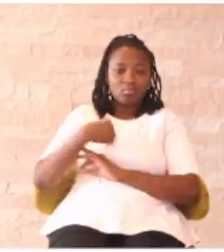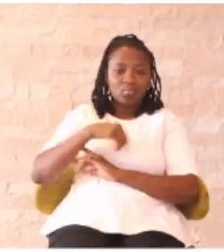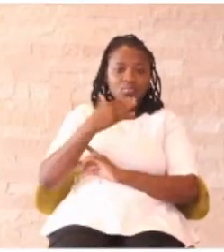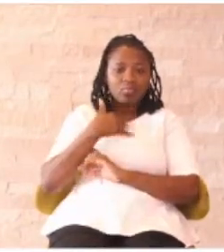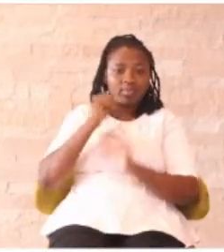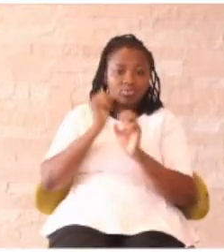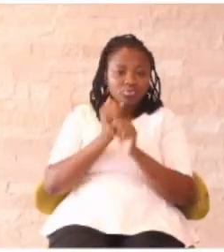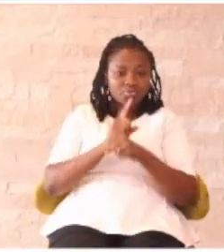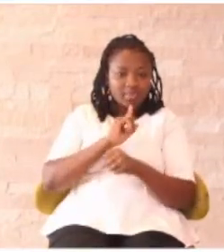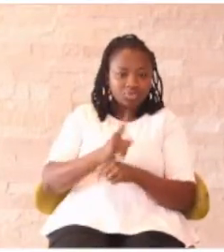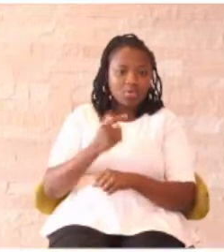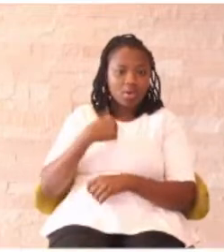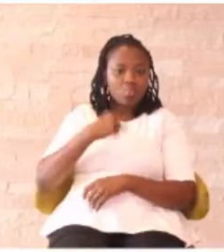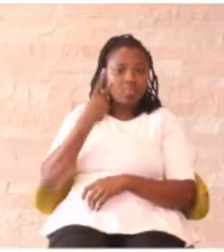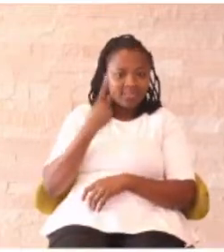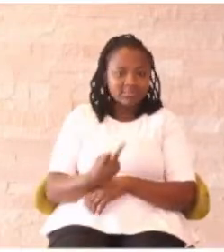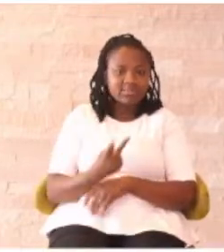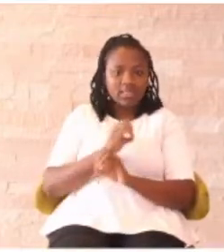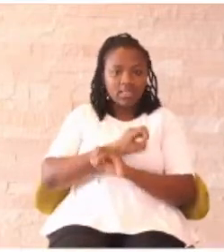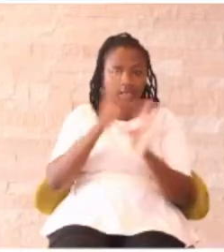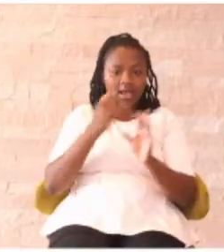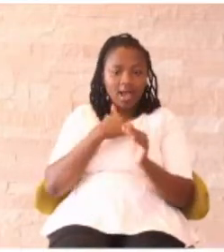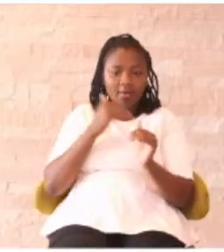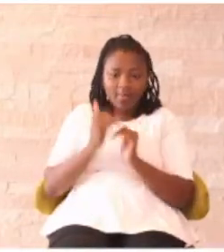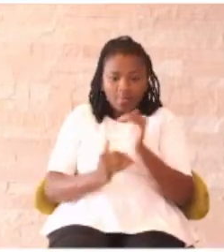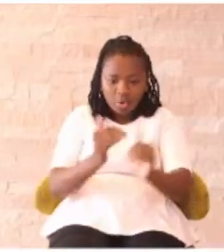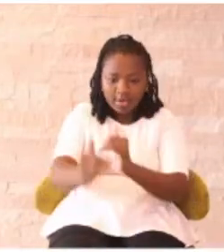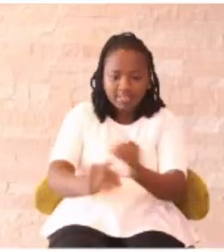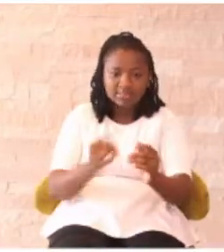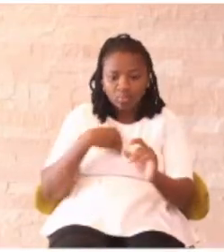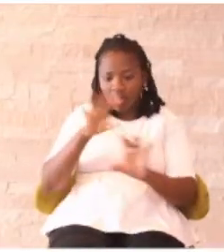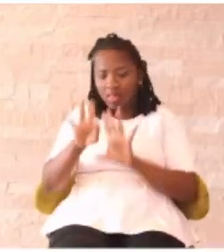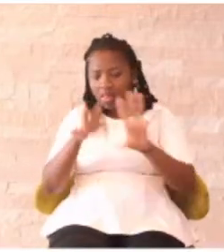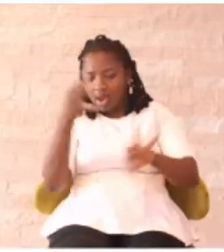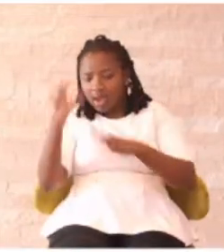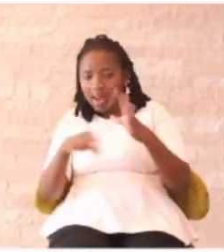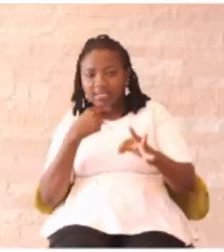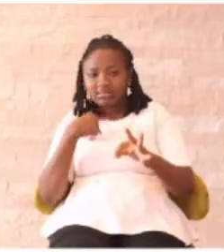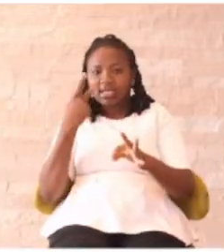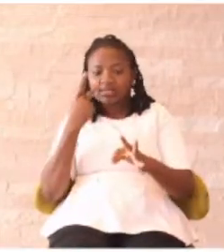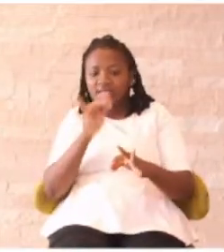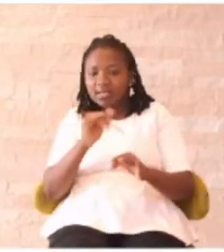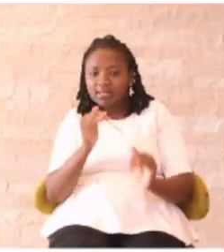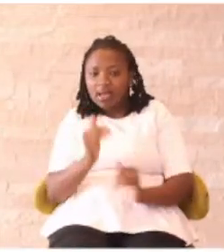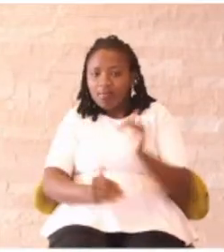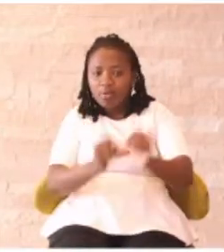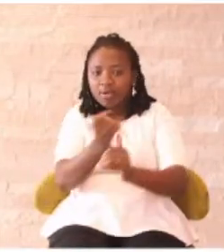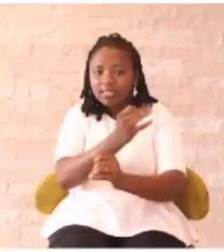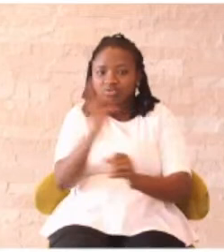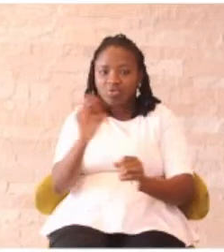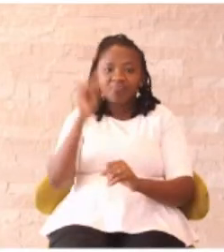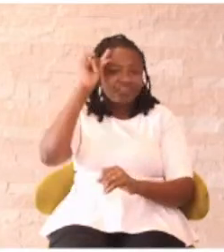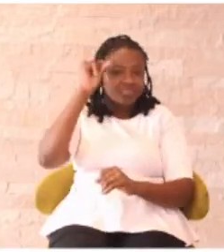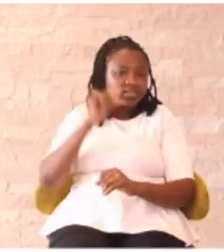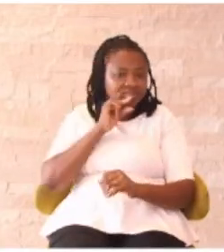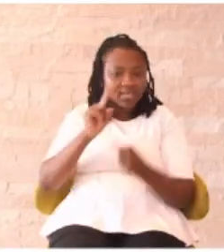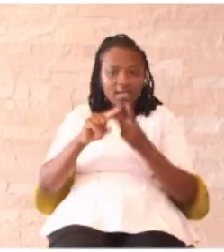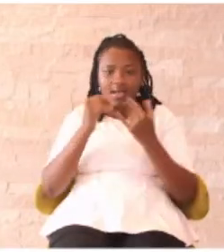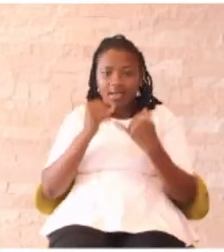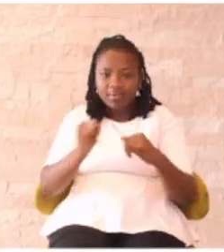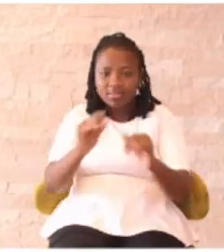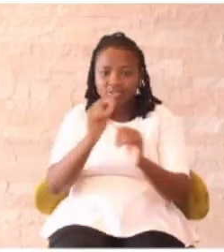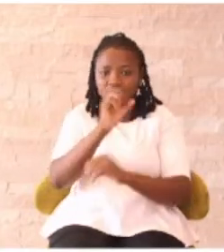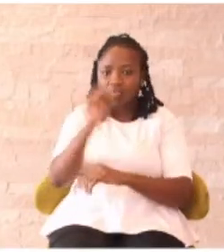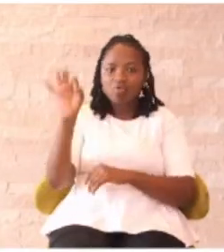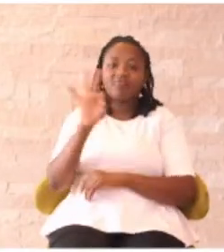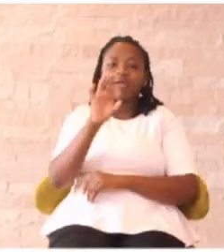we see the progress, we analyze and see the progress of gender, the progress of implementation of SDGs